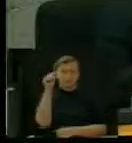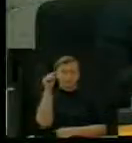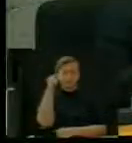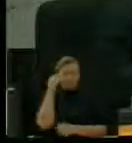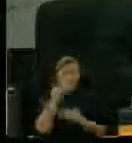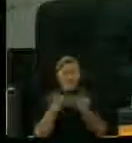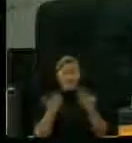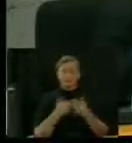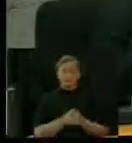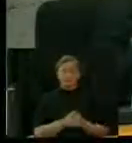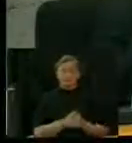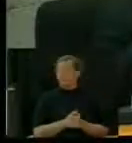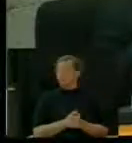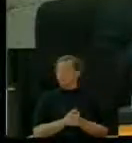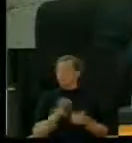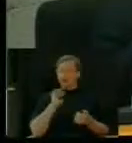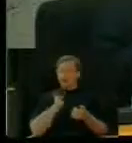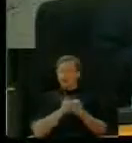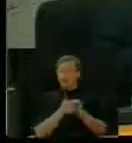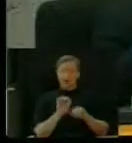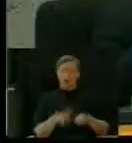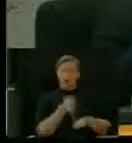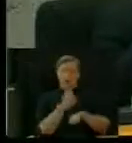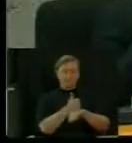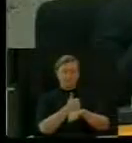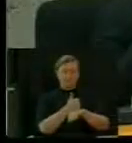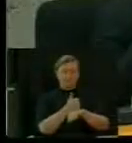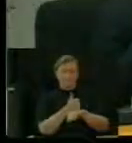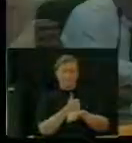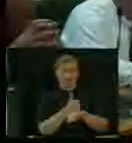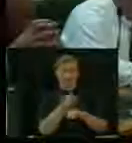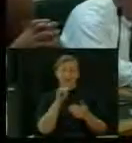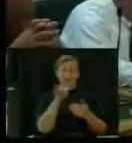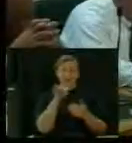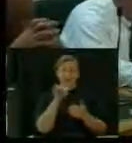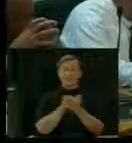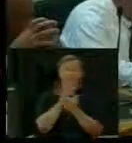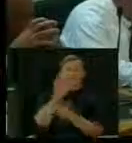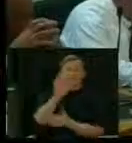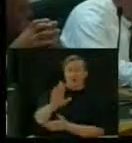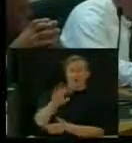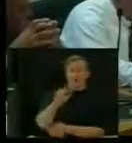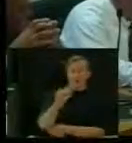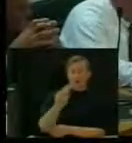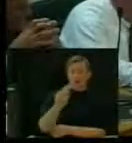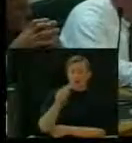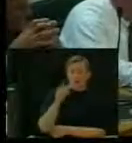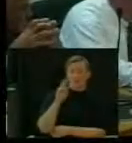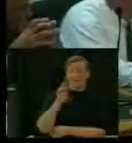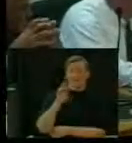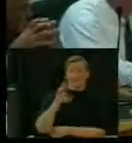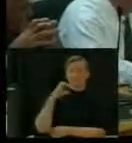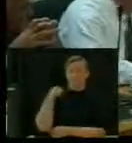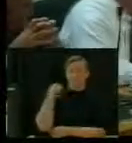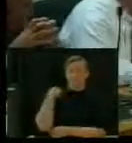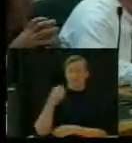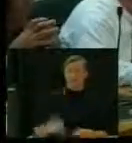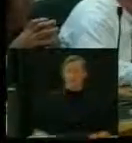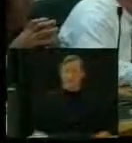officials. And how would the committee be set up? I mean, who's going to pick the commission? Mr. Chairman, that's your